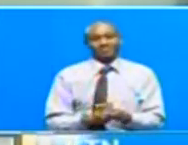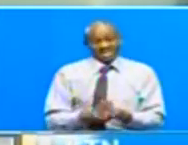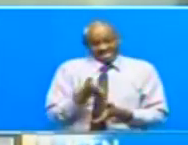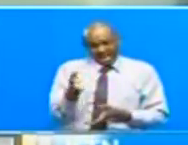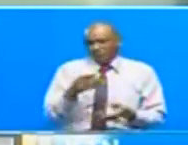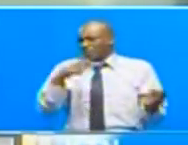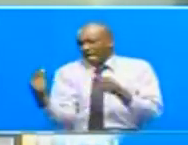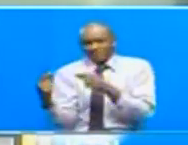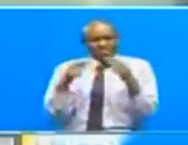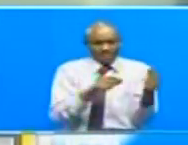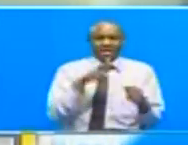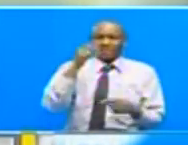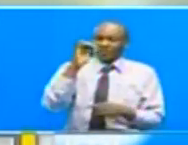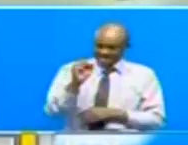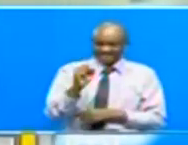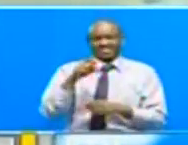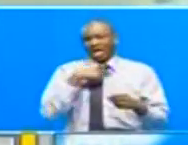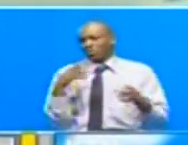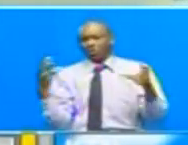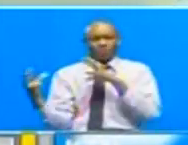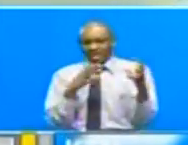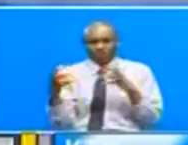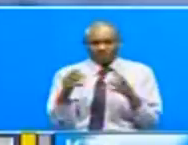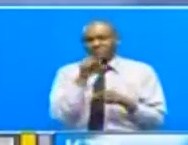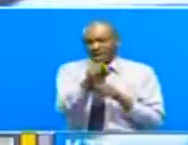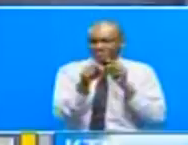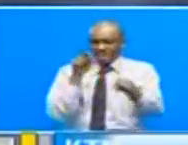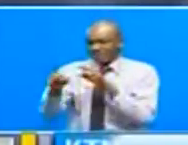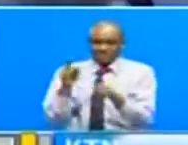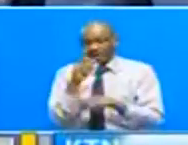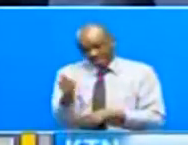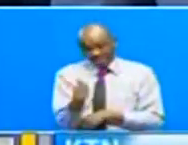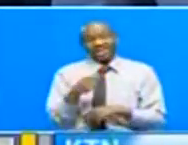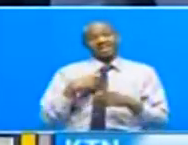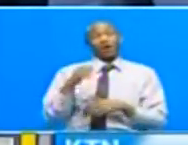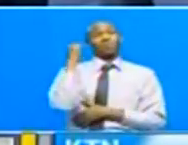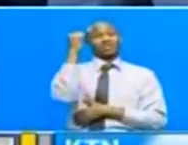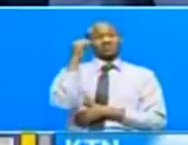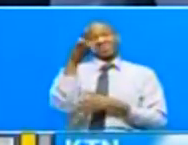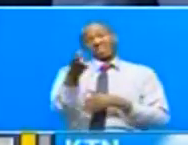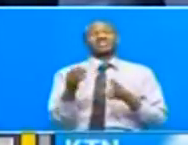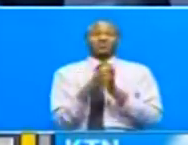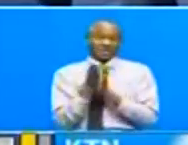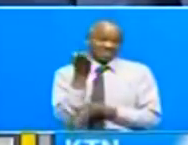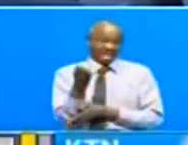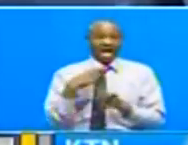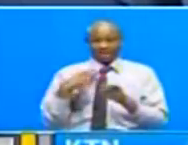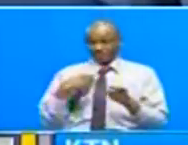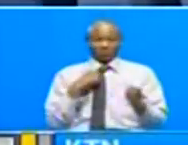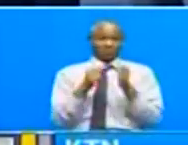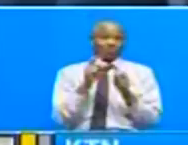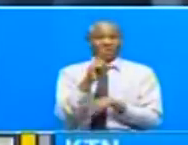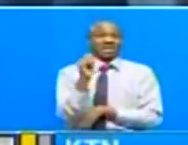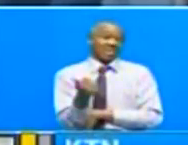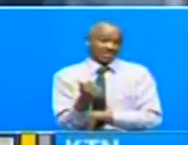counter accusations on the NYS saga do not seem to have any end in sight, with political undertones and supremacy battles